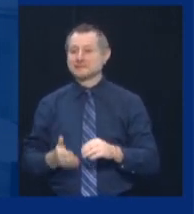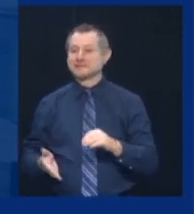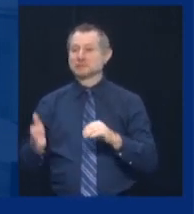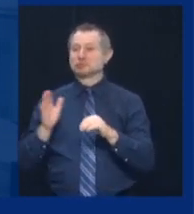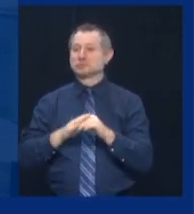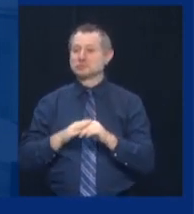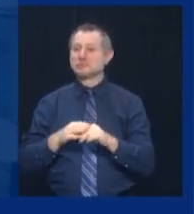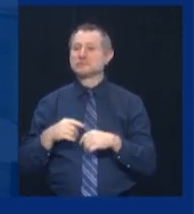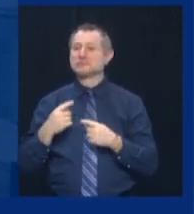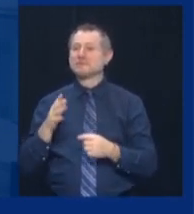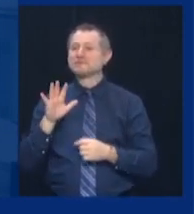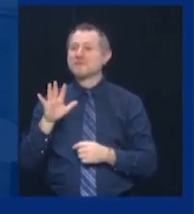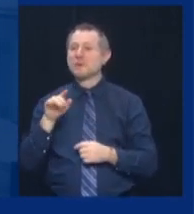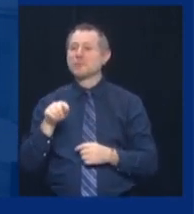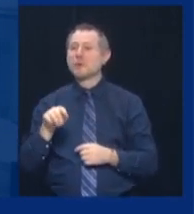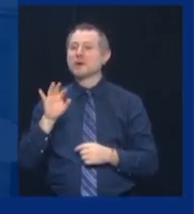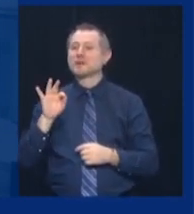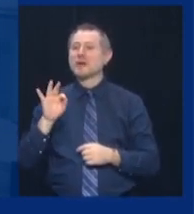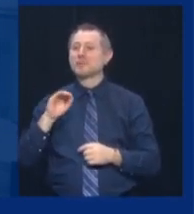7-day average.